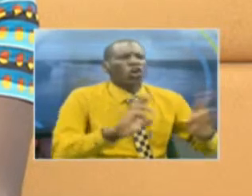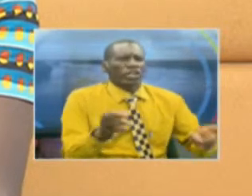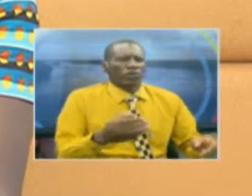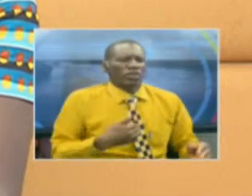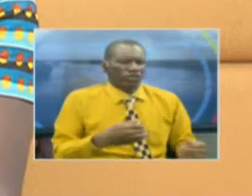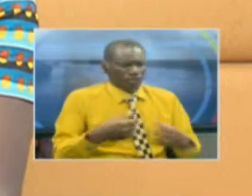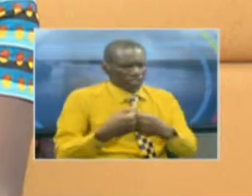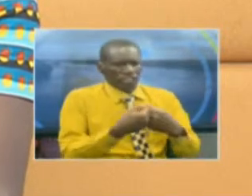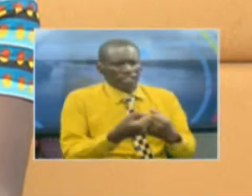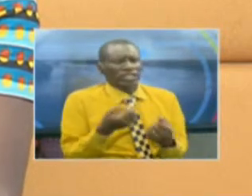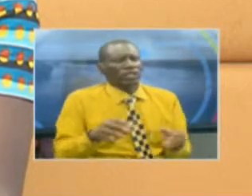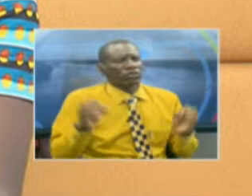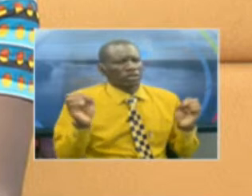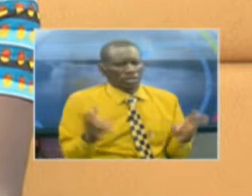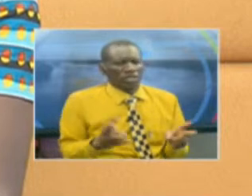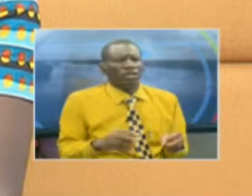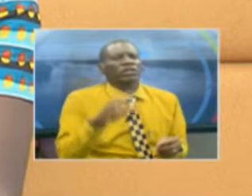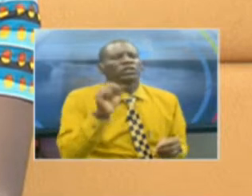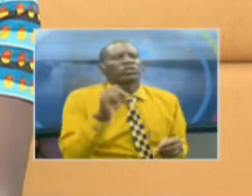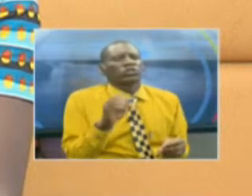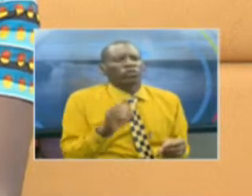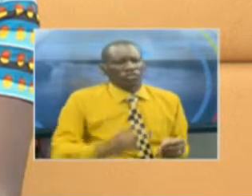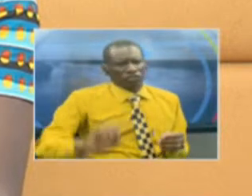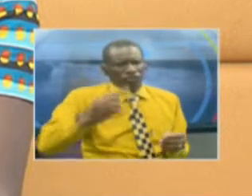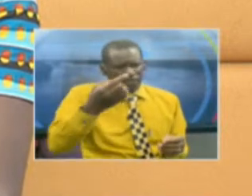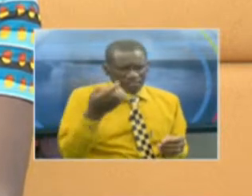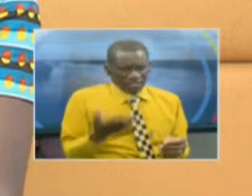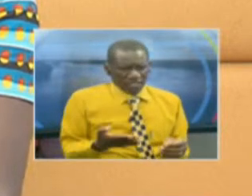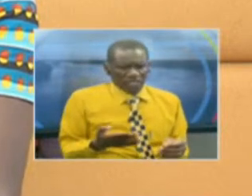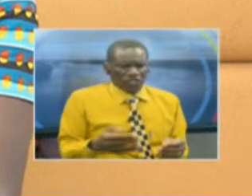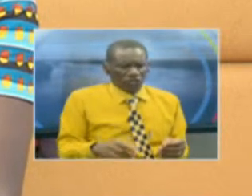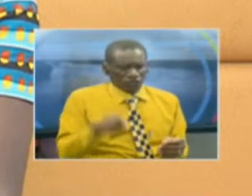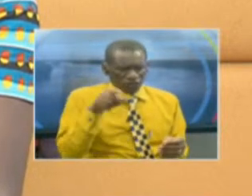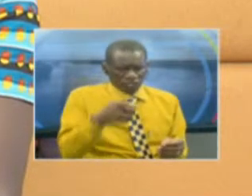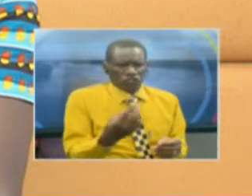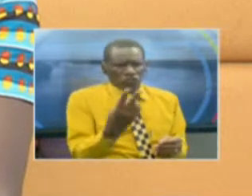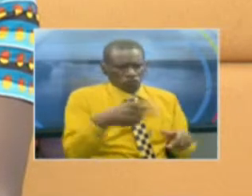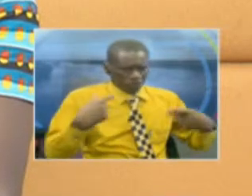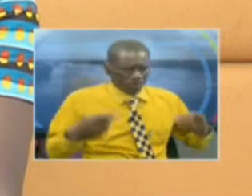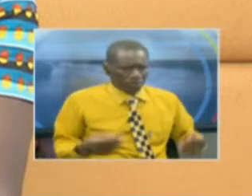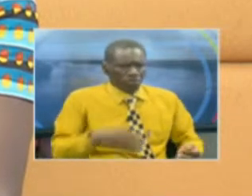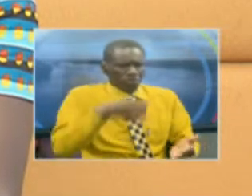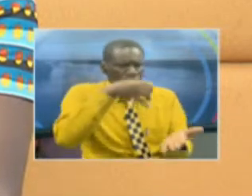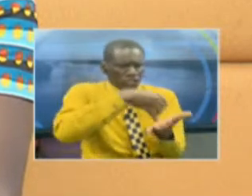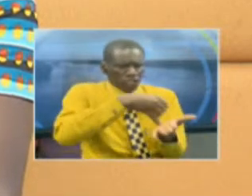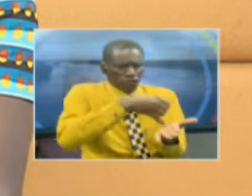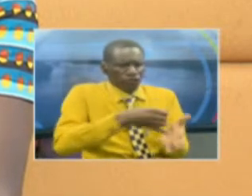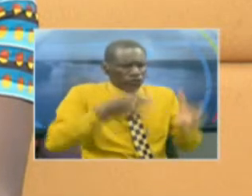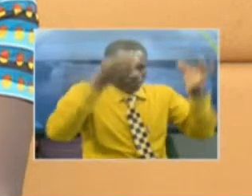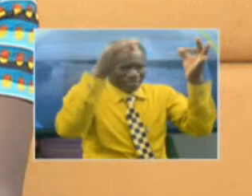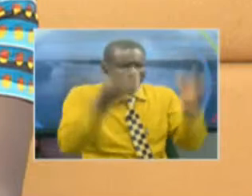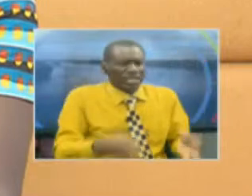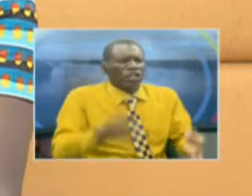crack, right? So the first thing is for these two people getting involved to decide what is